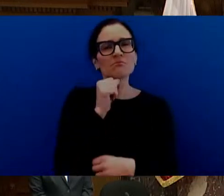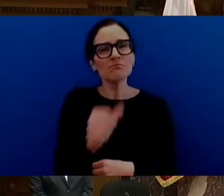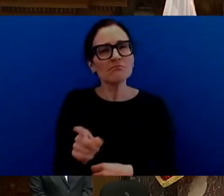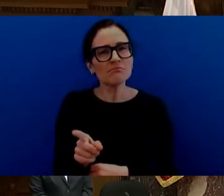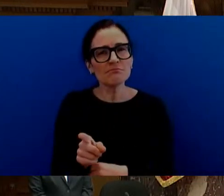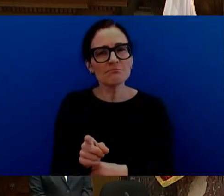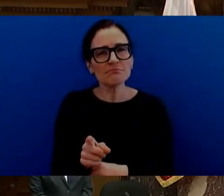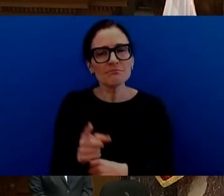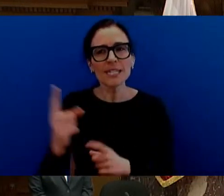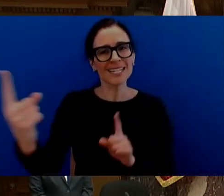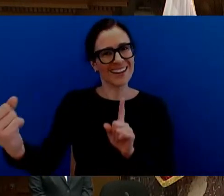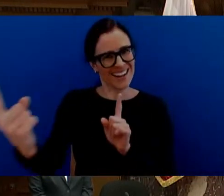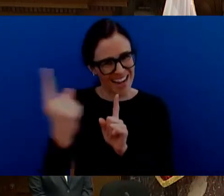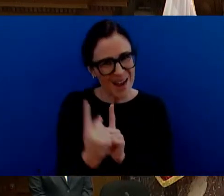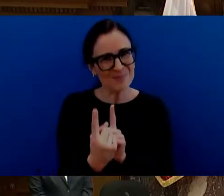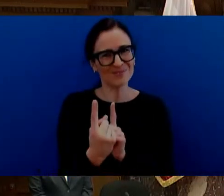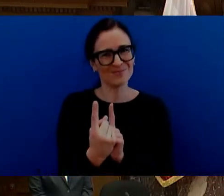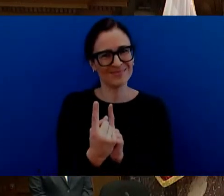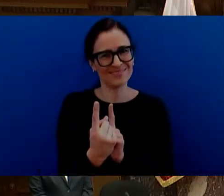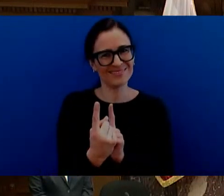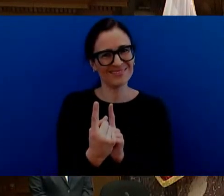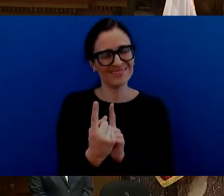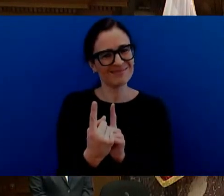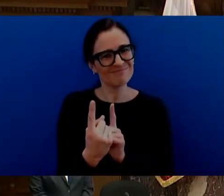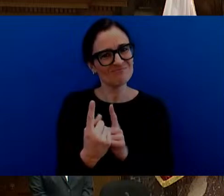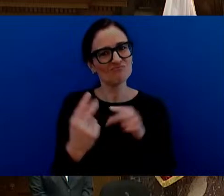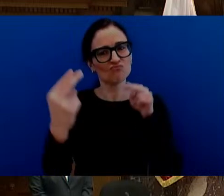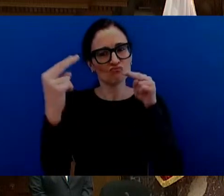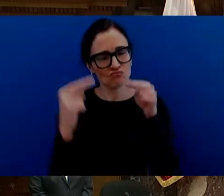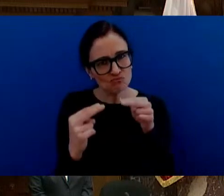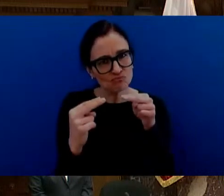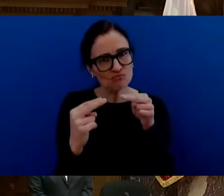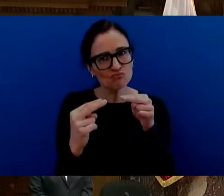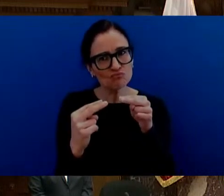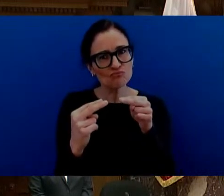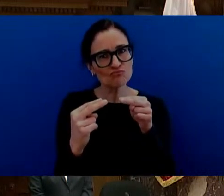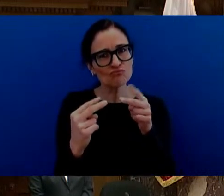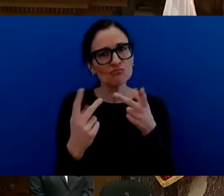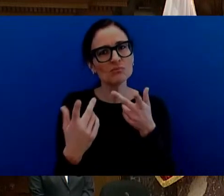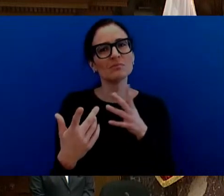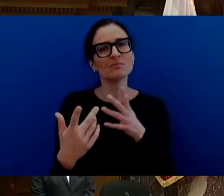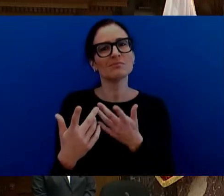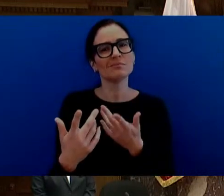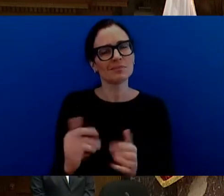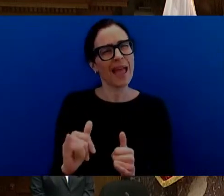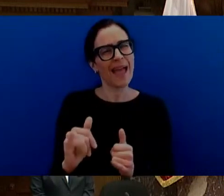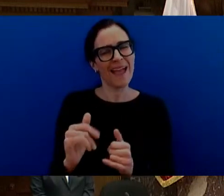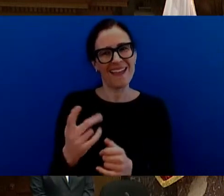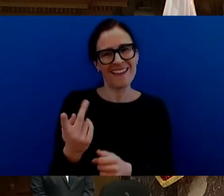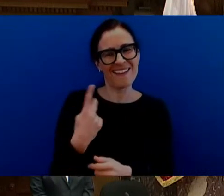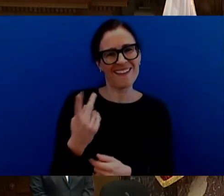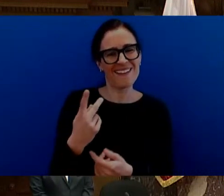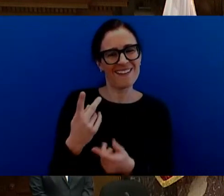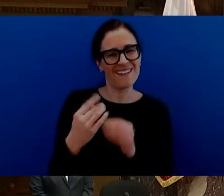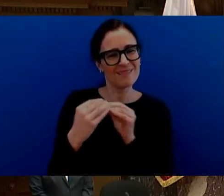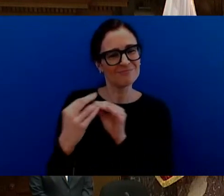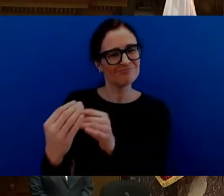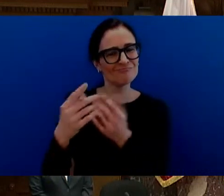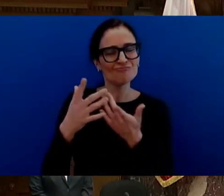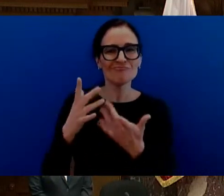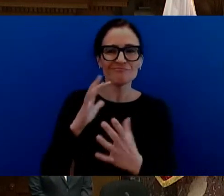other, and nothing get out of proportion. I wish you guys all the